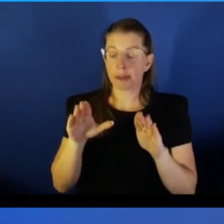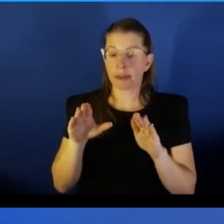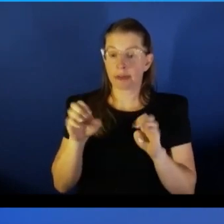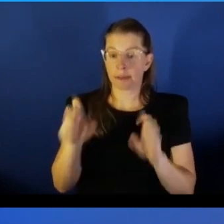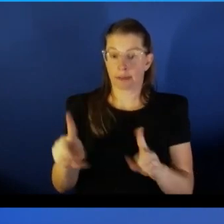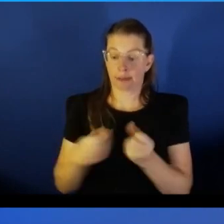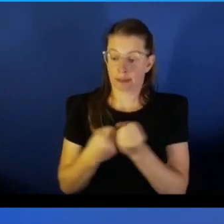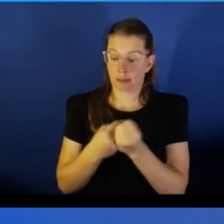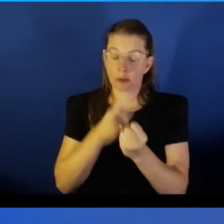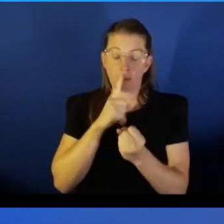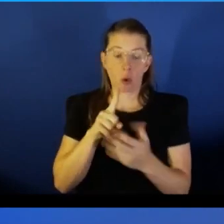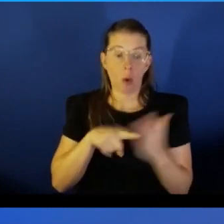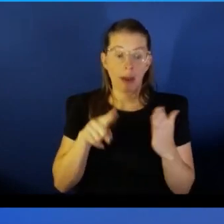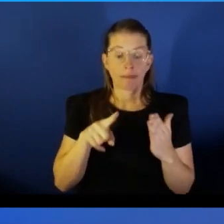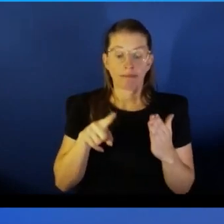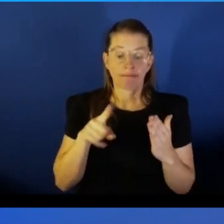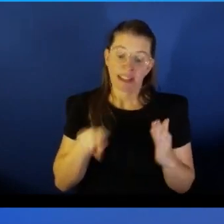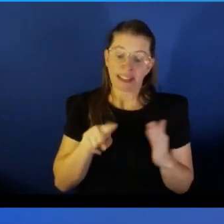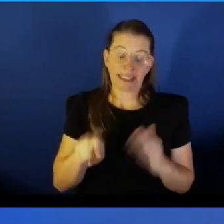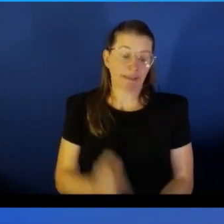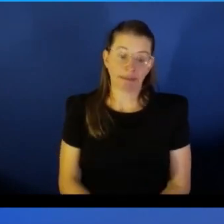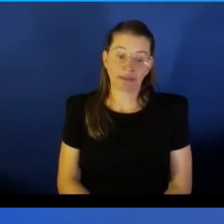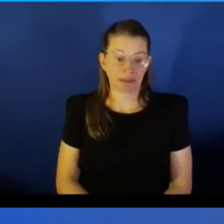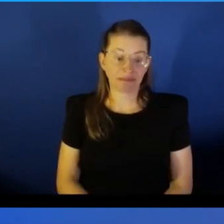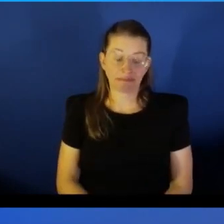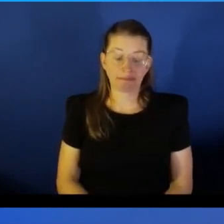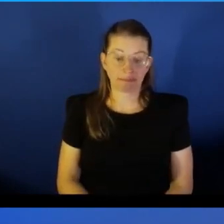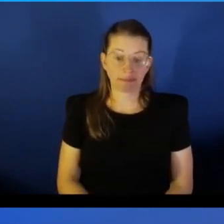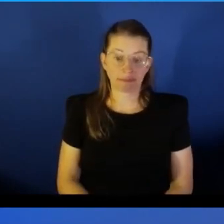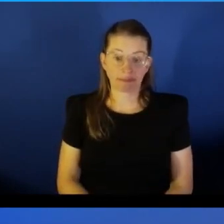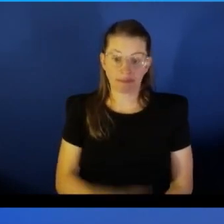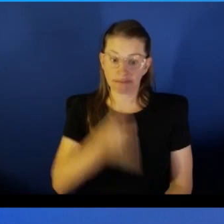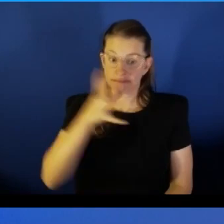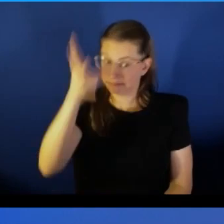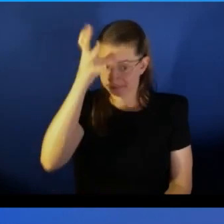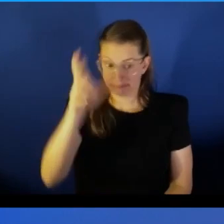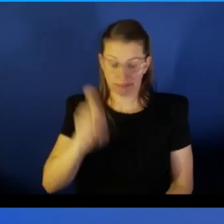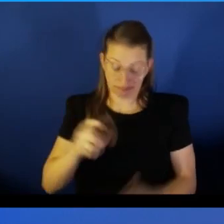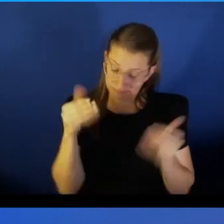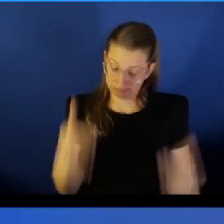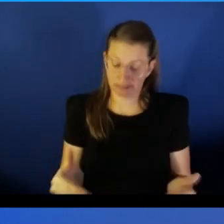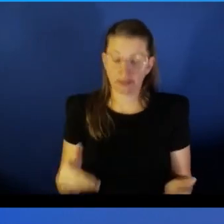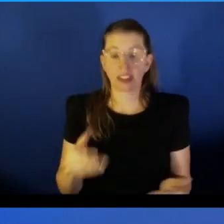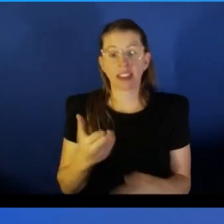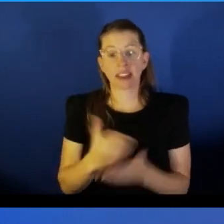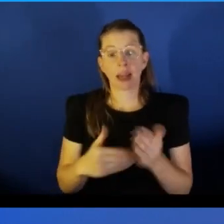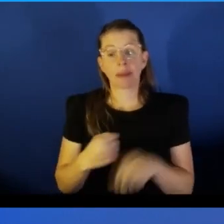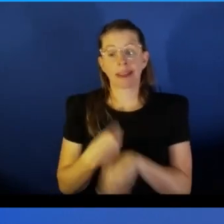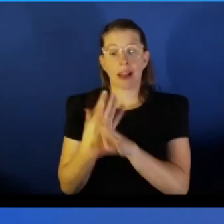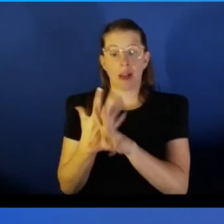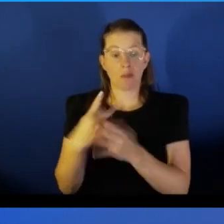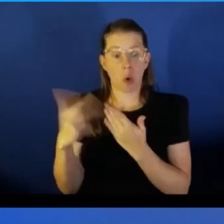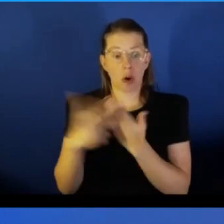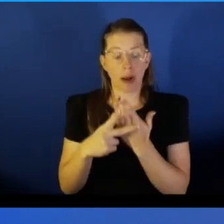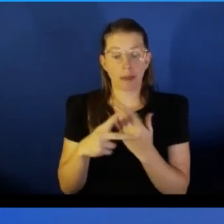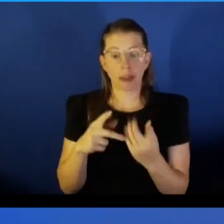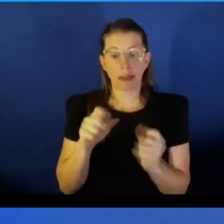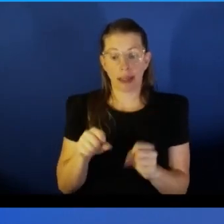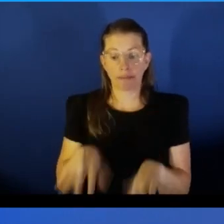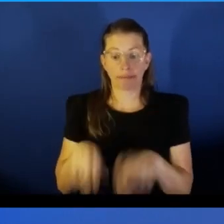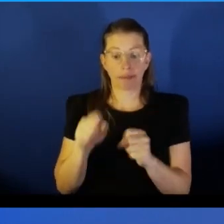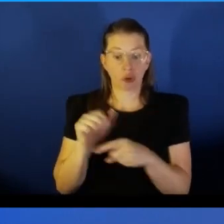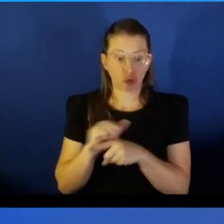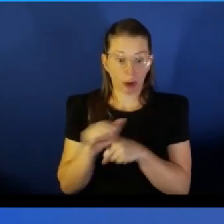for what they need. There's some telehealth programs where you can get some training, and so